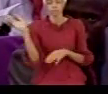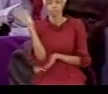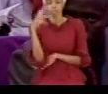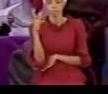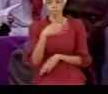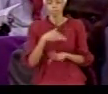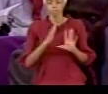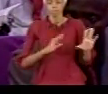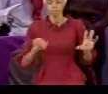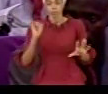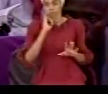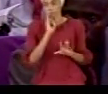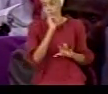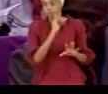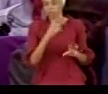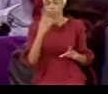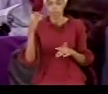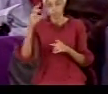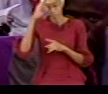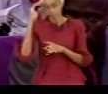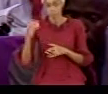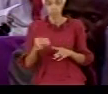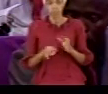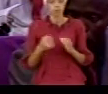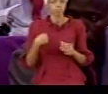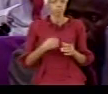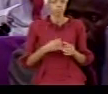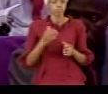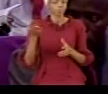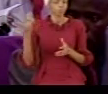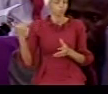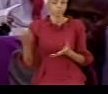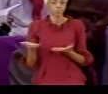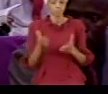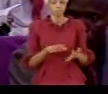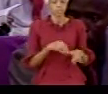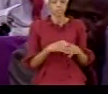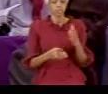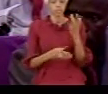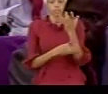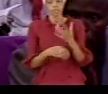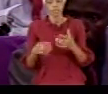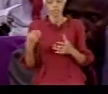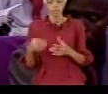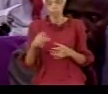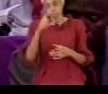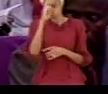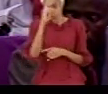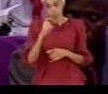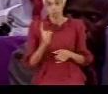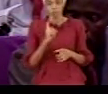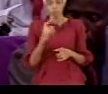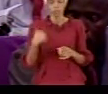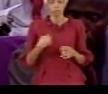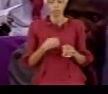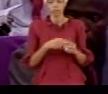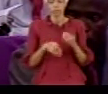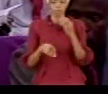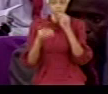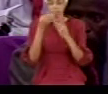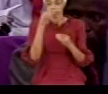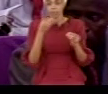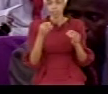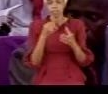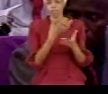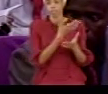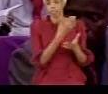Would to God we had died by the hand of the Lord in the land of Egypt, when we sat by the flesh pot,